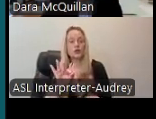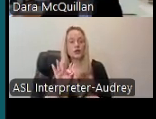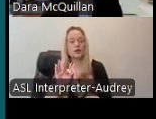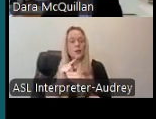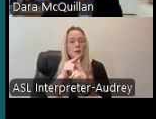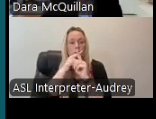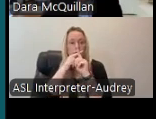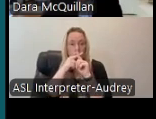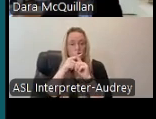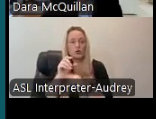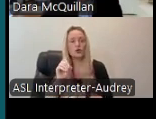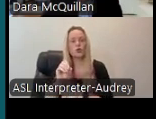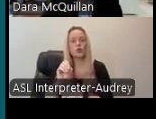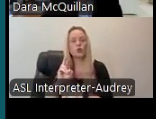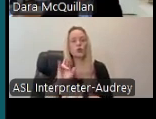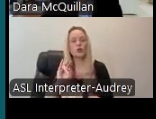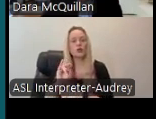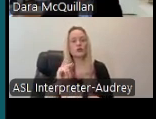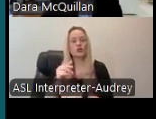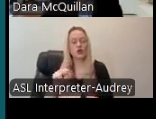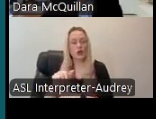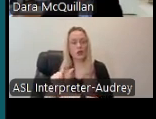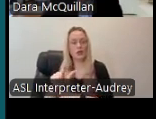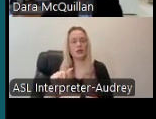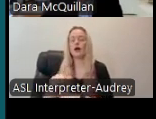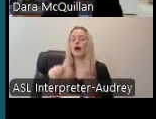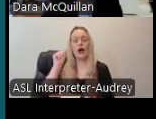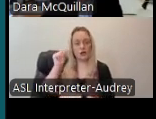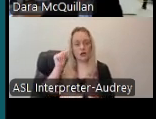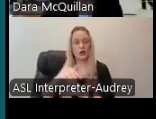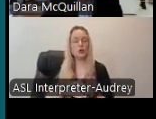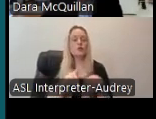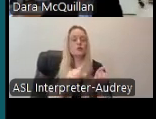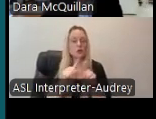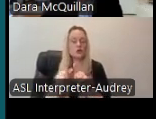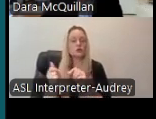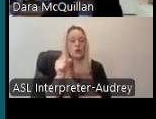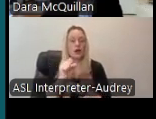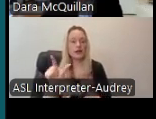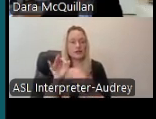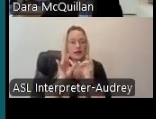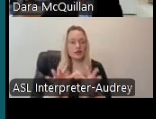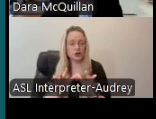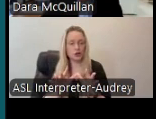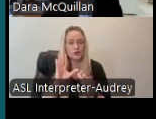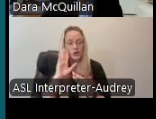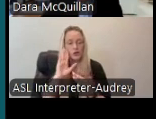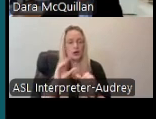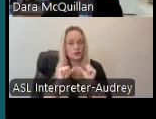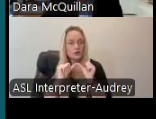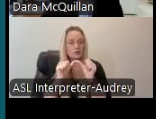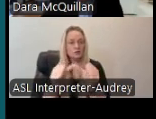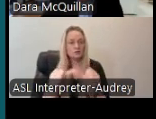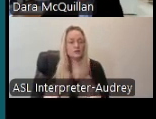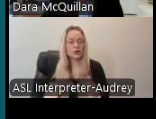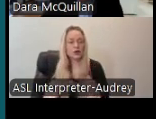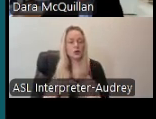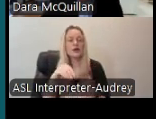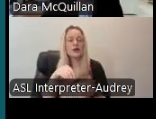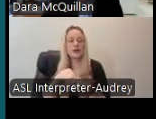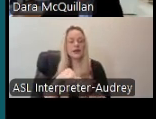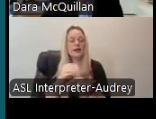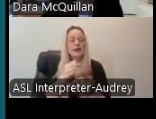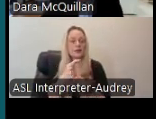button on your screen. Additionally, American Sign Language interpretation will be continuous within the main Zoom